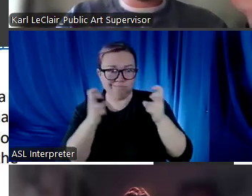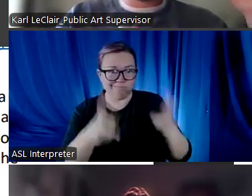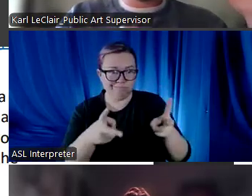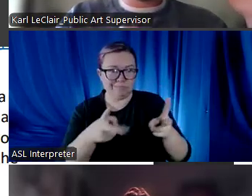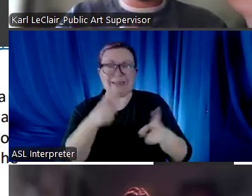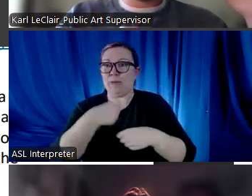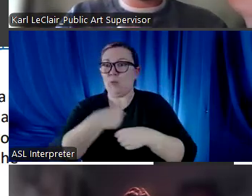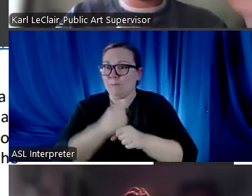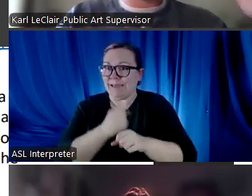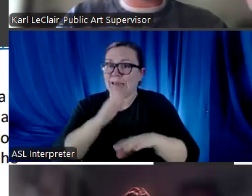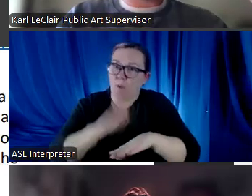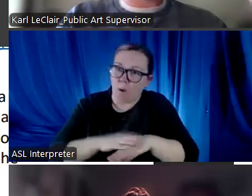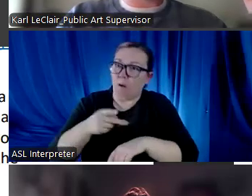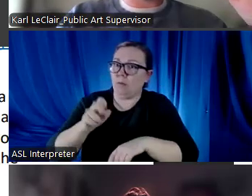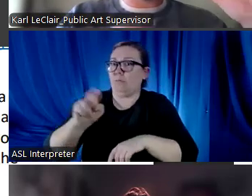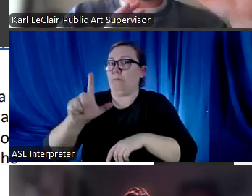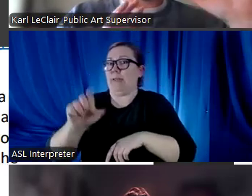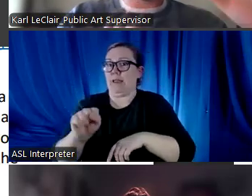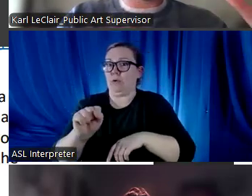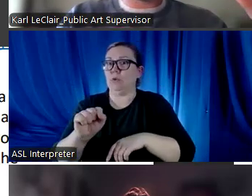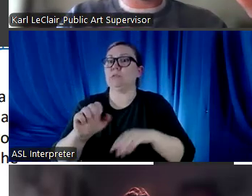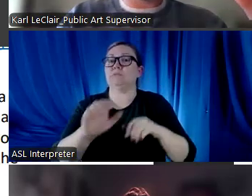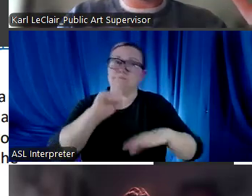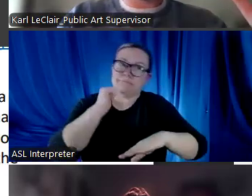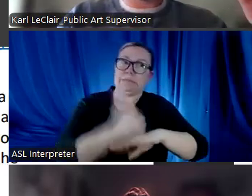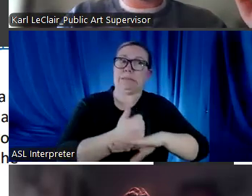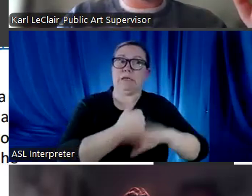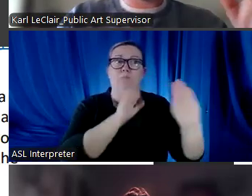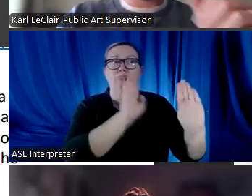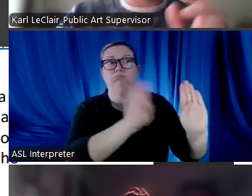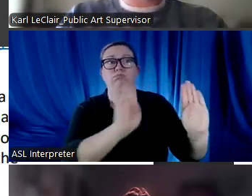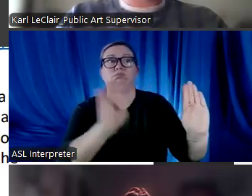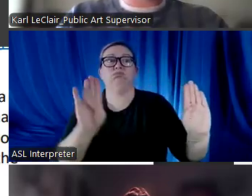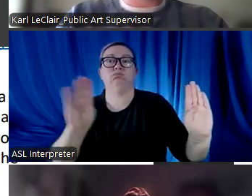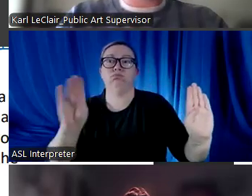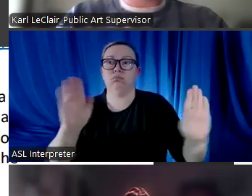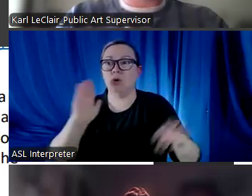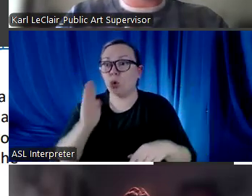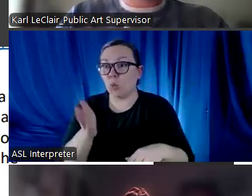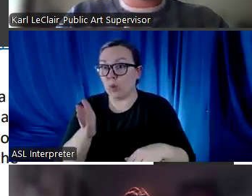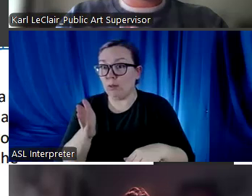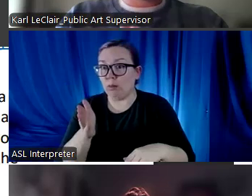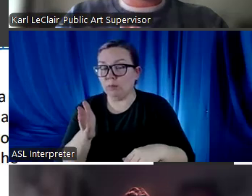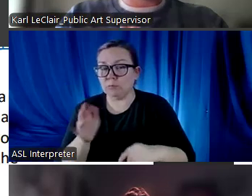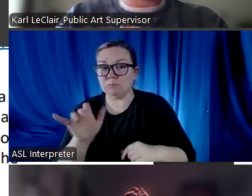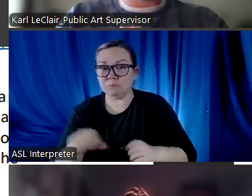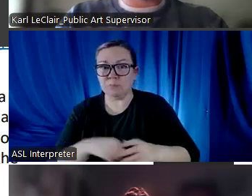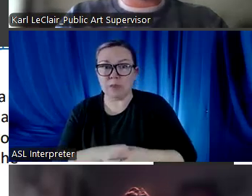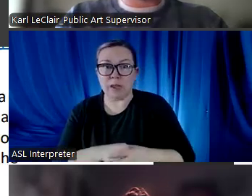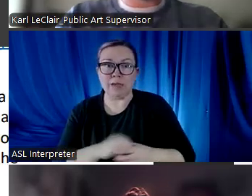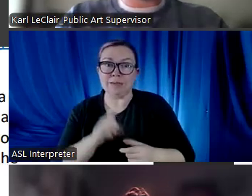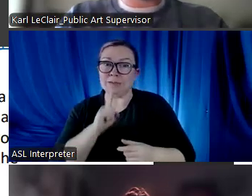reproductions and provide the services for installing the artwork on the framework. So this is really